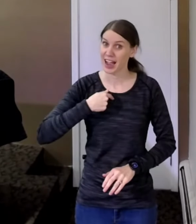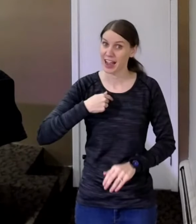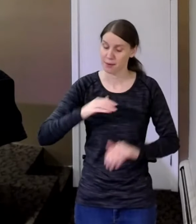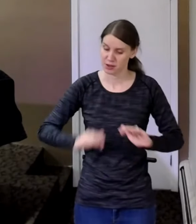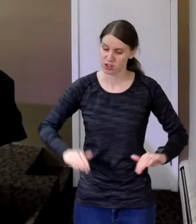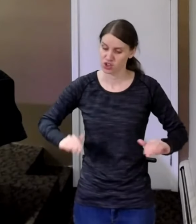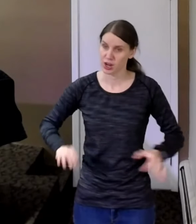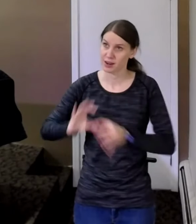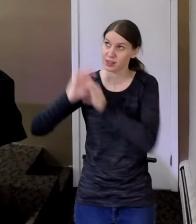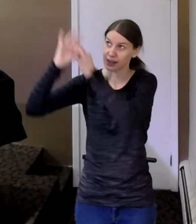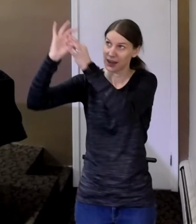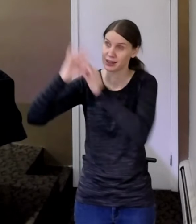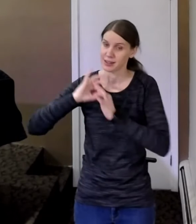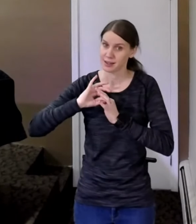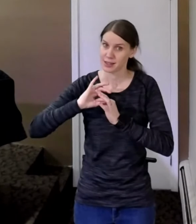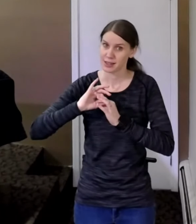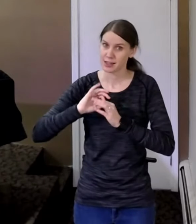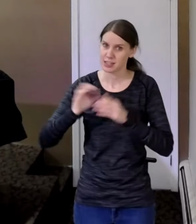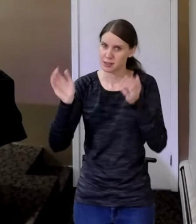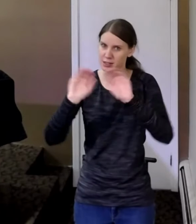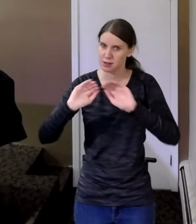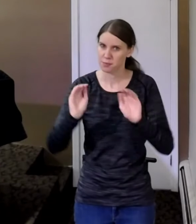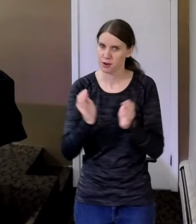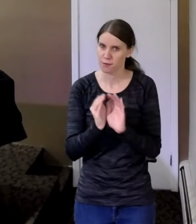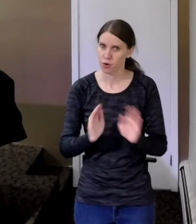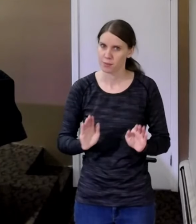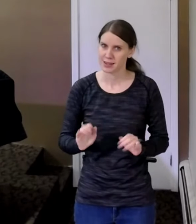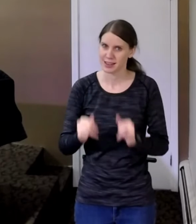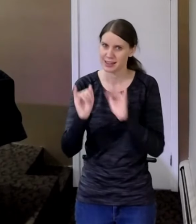the image of Christ.